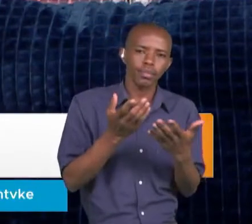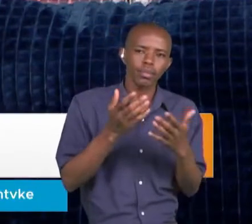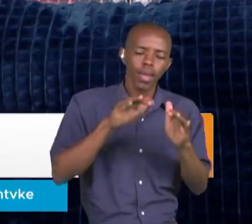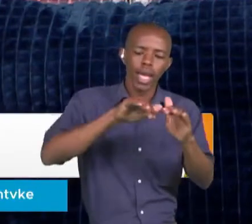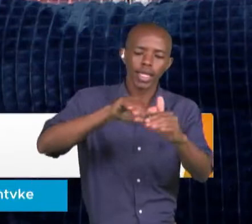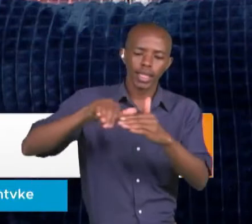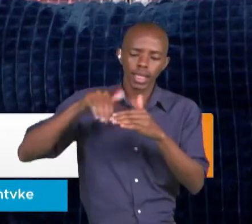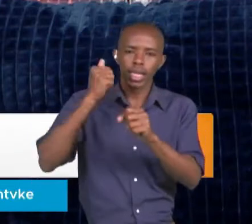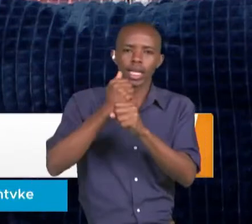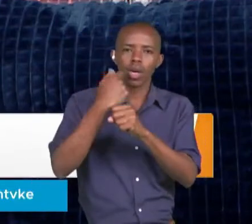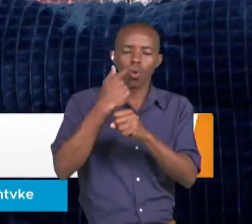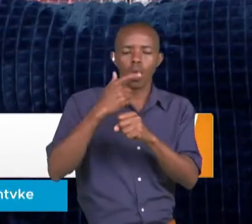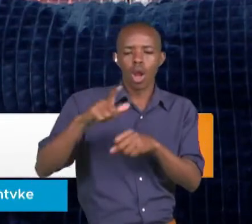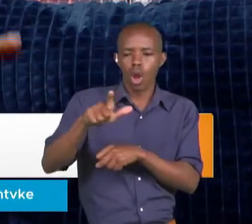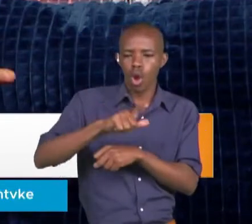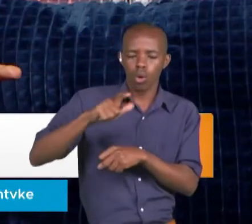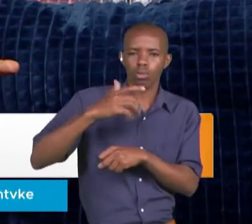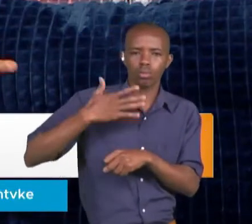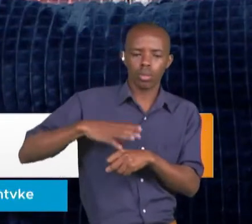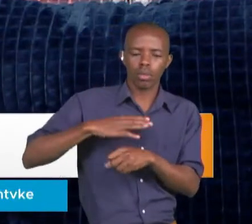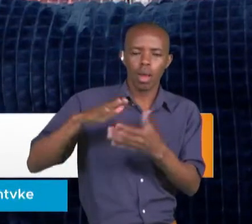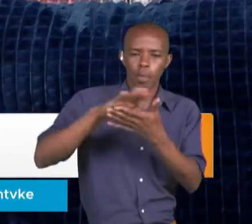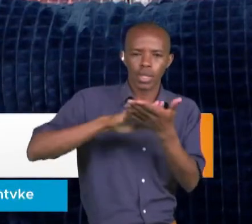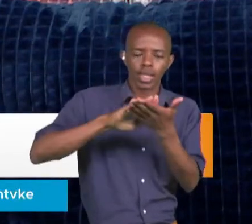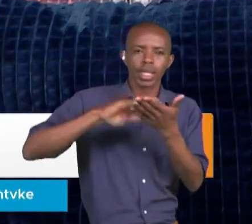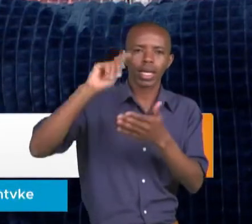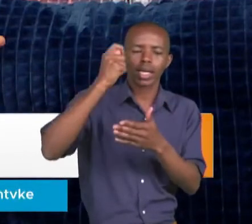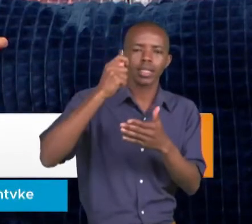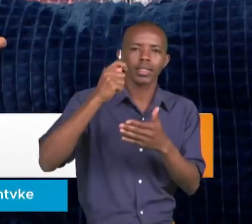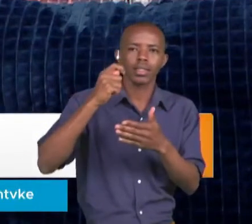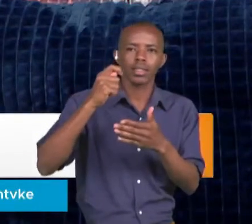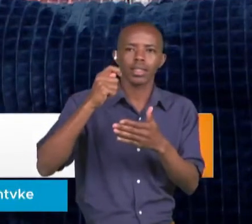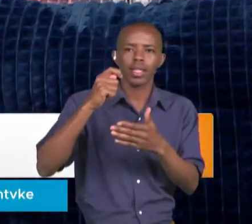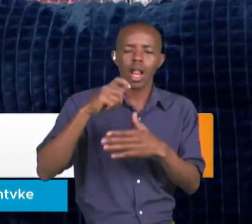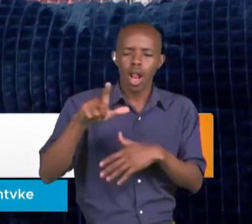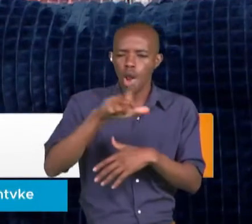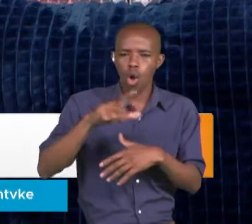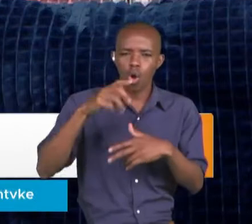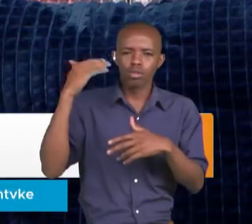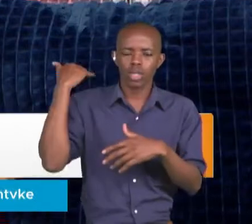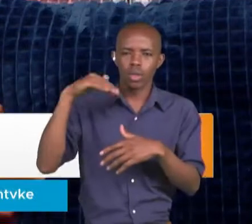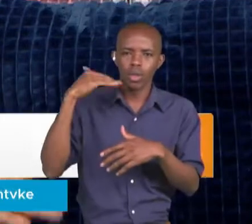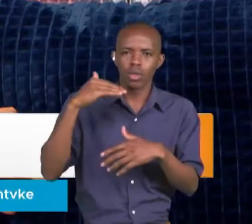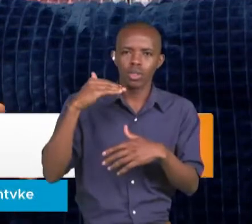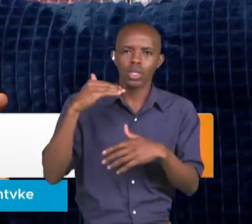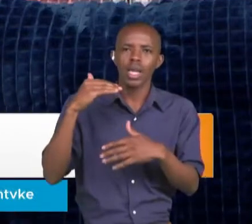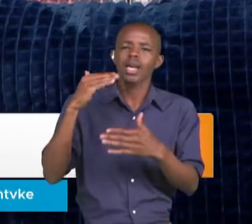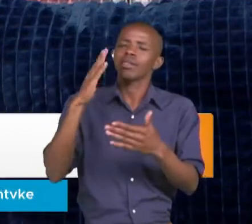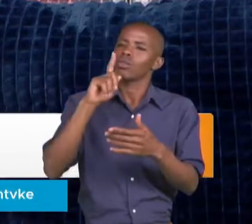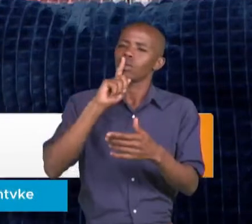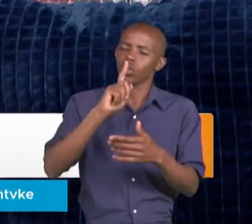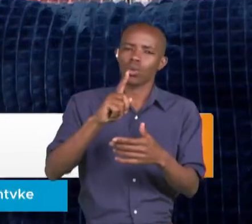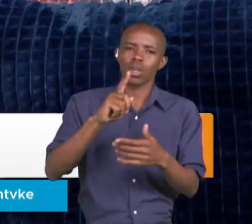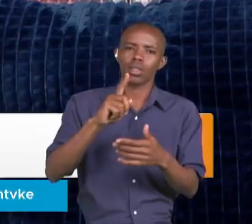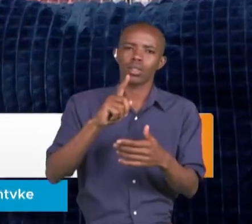done by local gangs. And basically, Kenya, we have... Confirmed. One of the local gangs? Yes. Okay. I am accurate. Okay. I can say